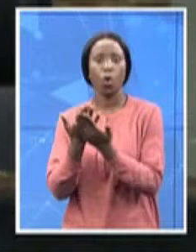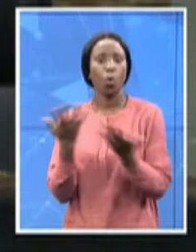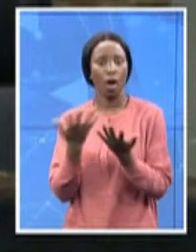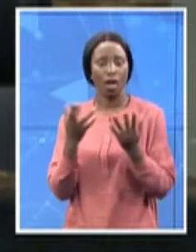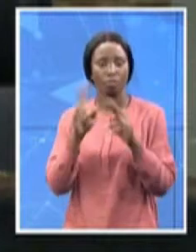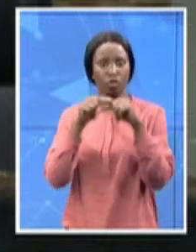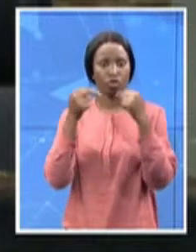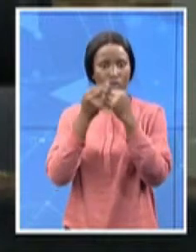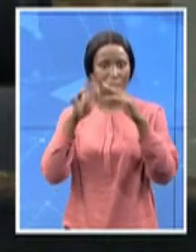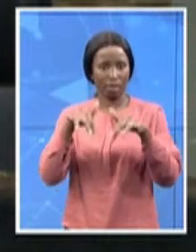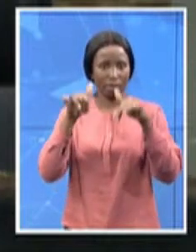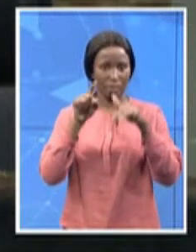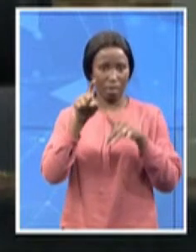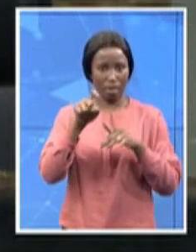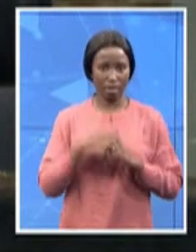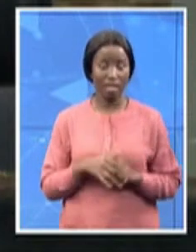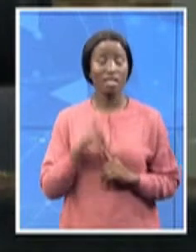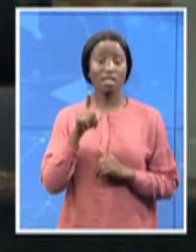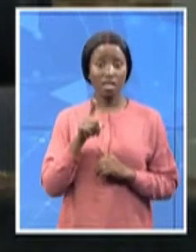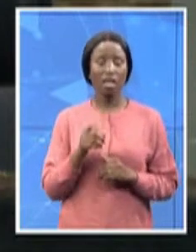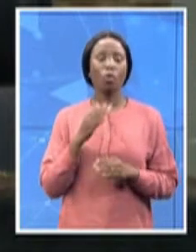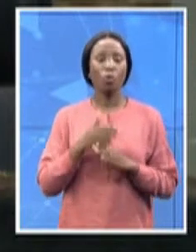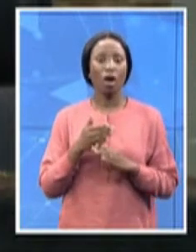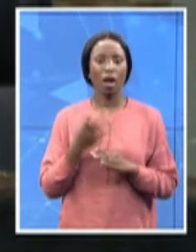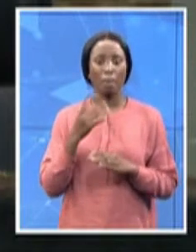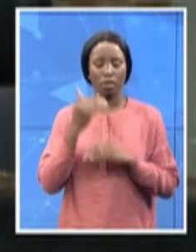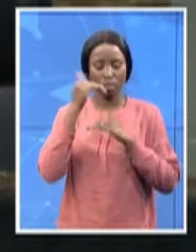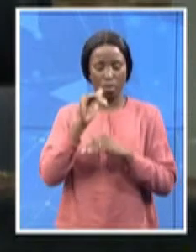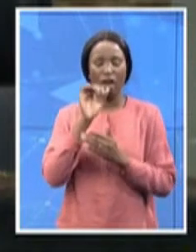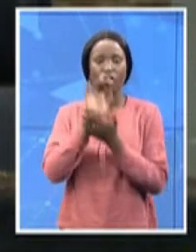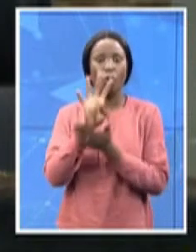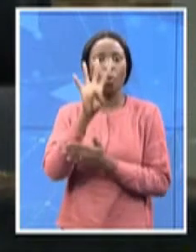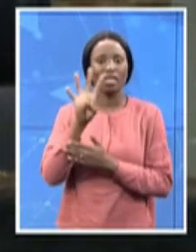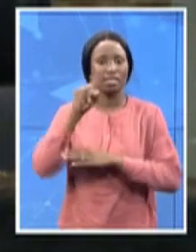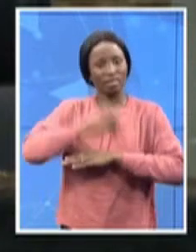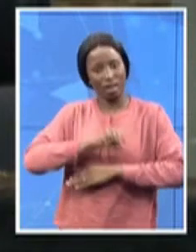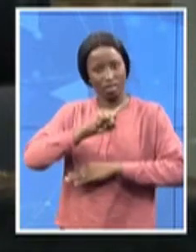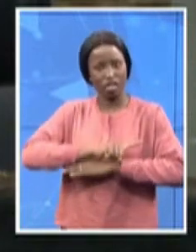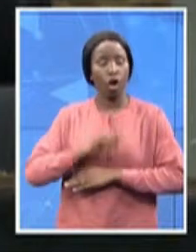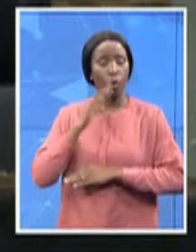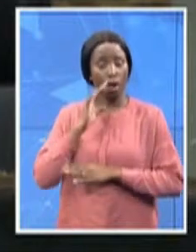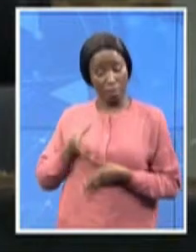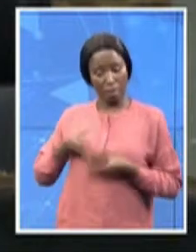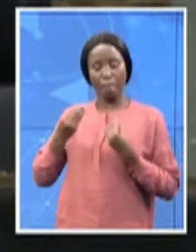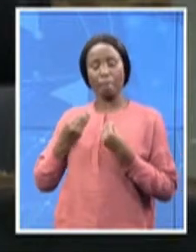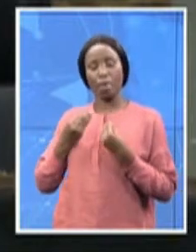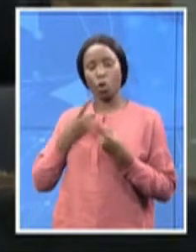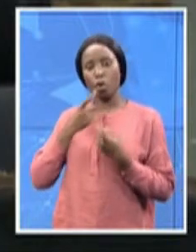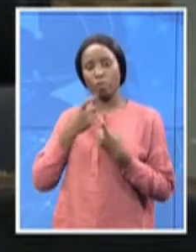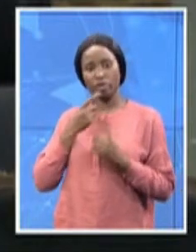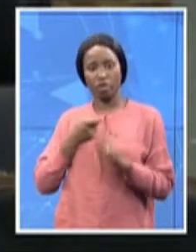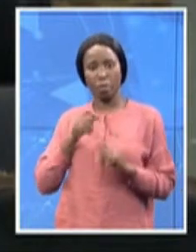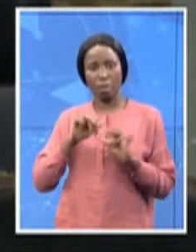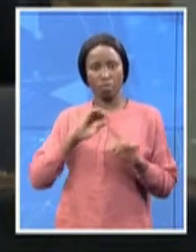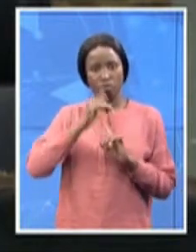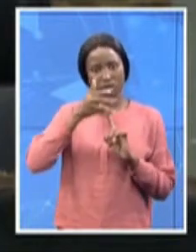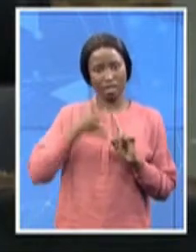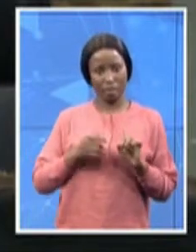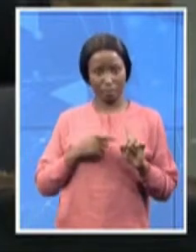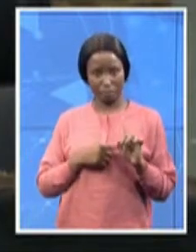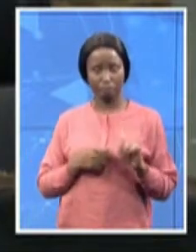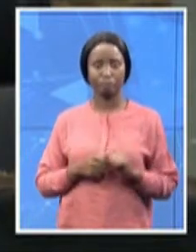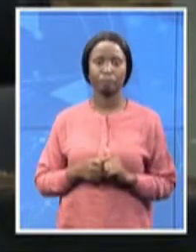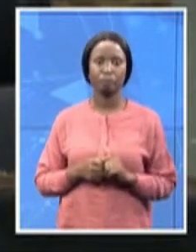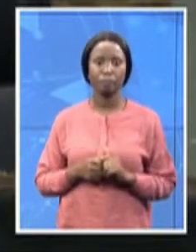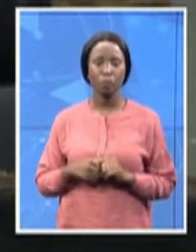from the date he received the report from the Public Protector. The Premier is required to do the same and submit the report to